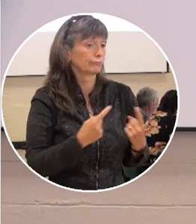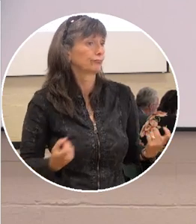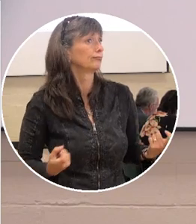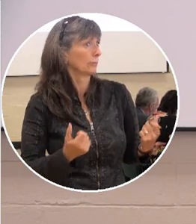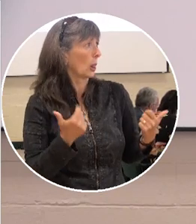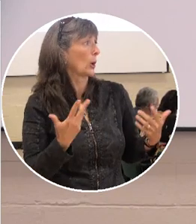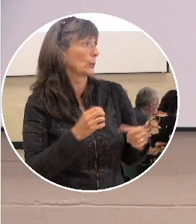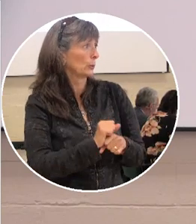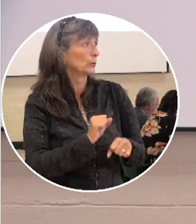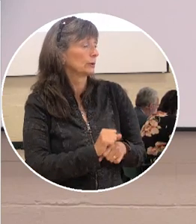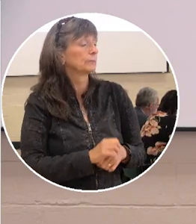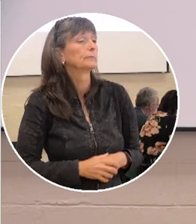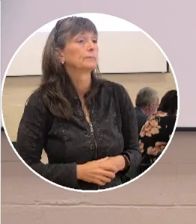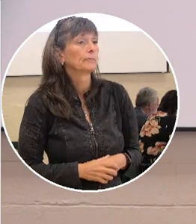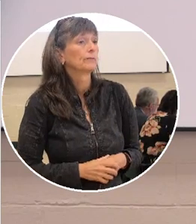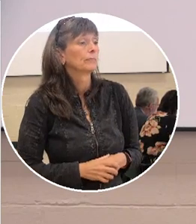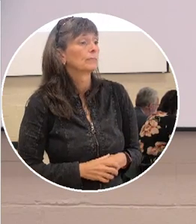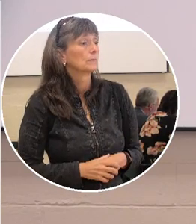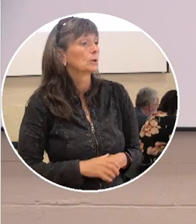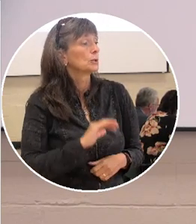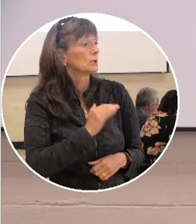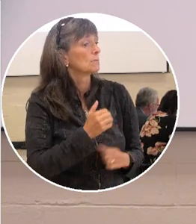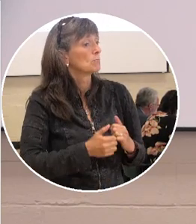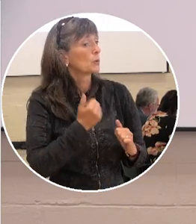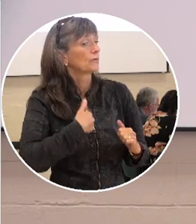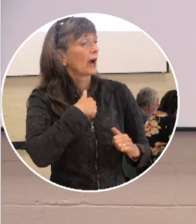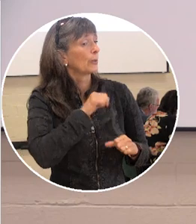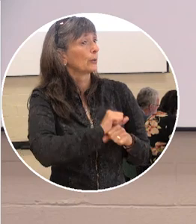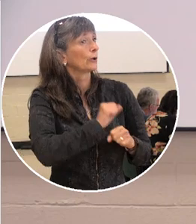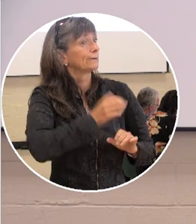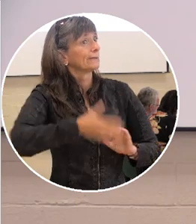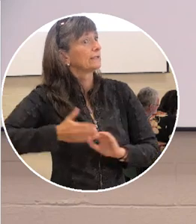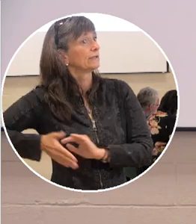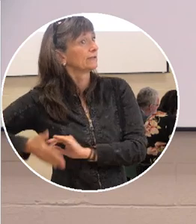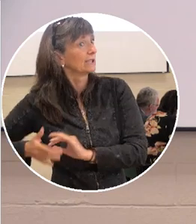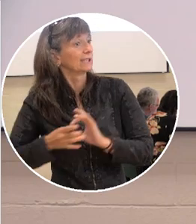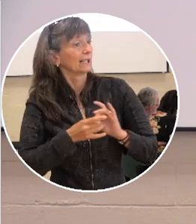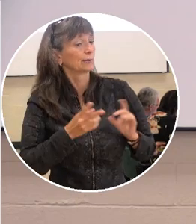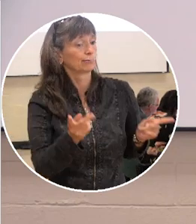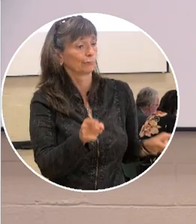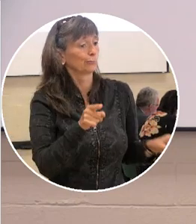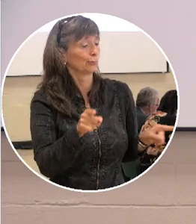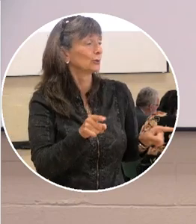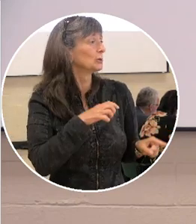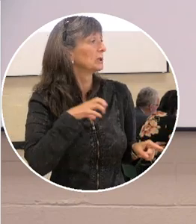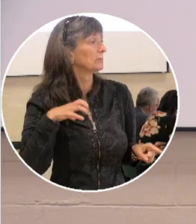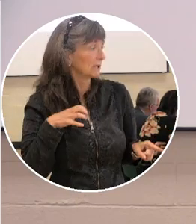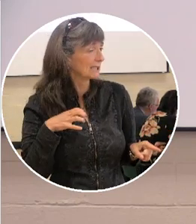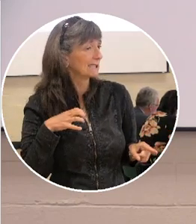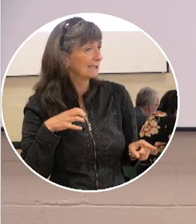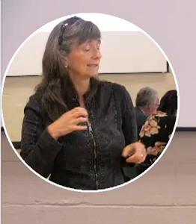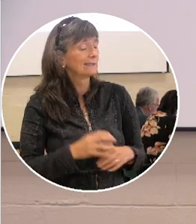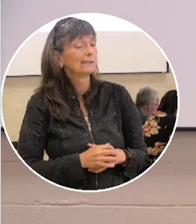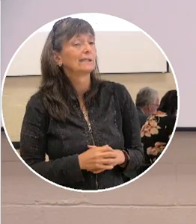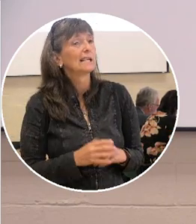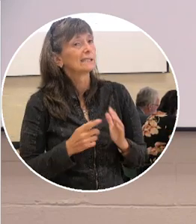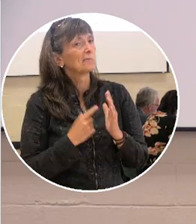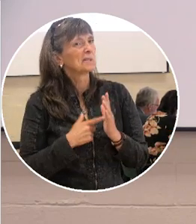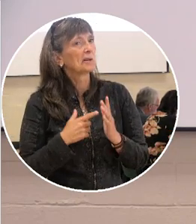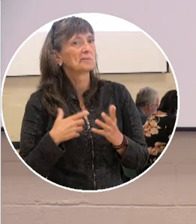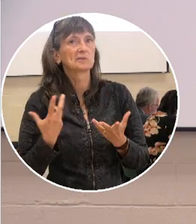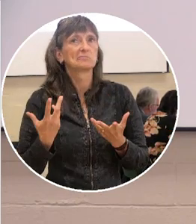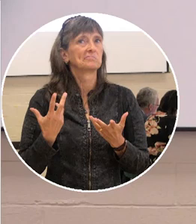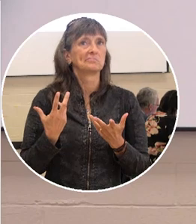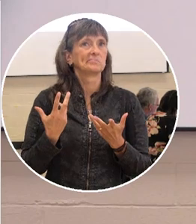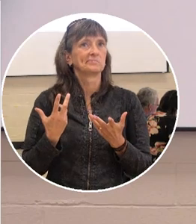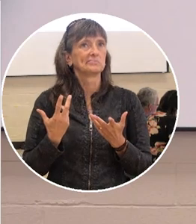So that's one of the places where we get most of the work done associated with the board, which I think is sometimes not perceived in